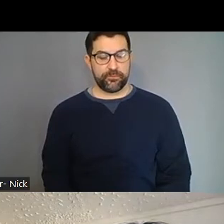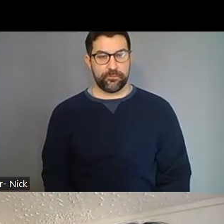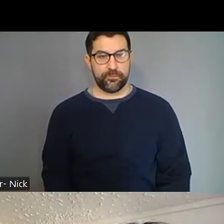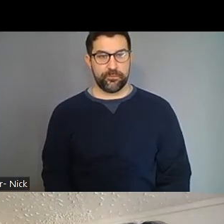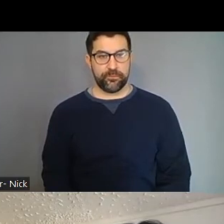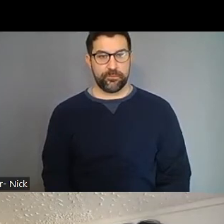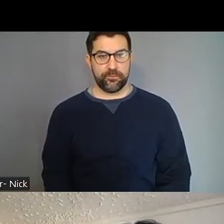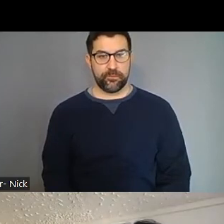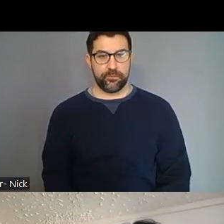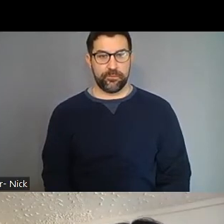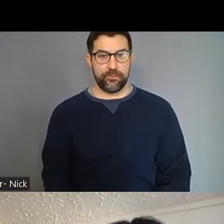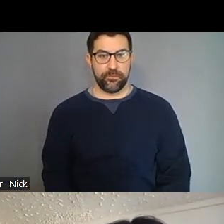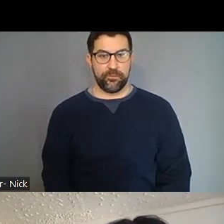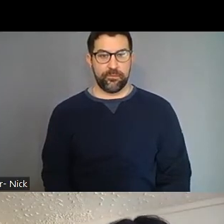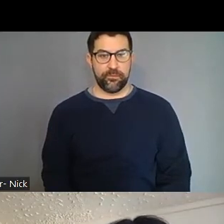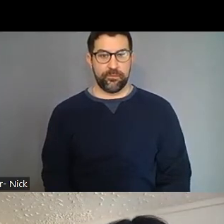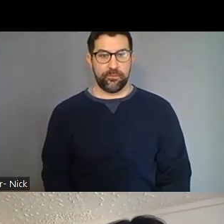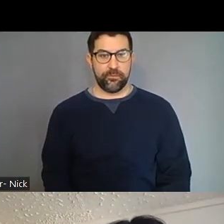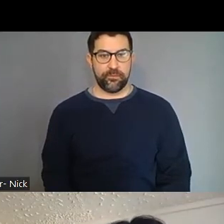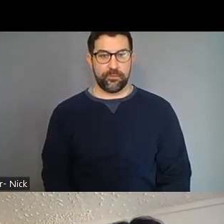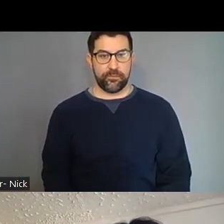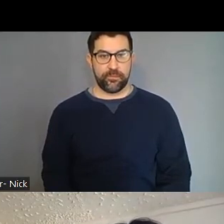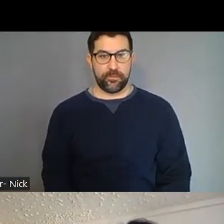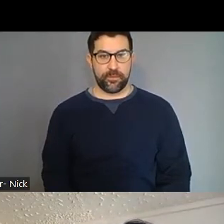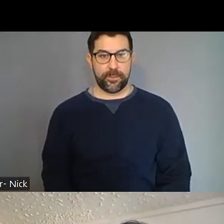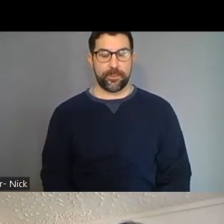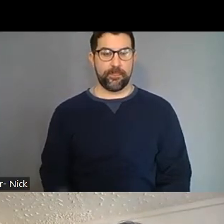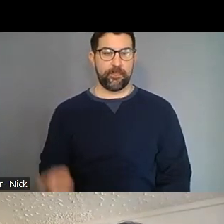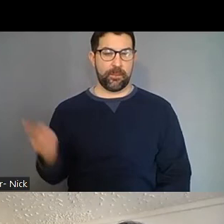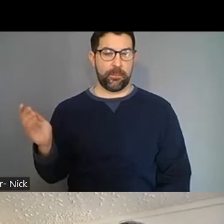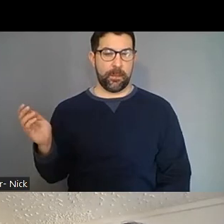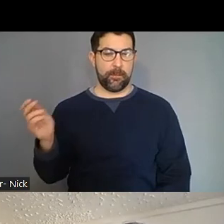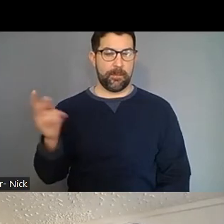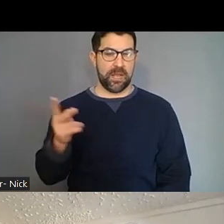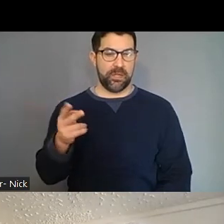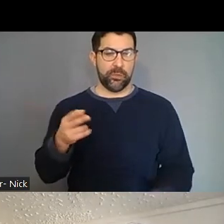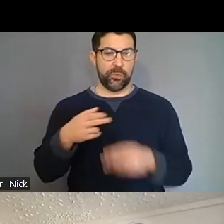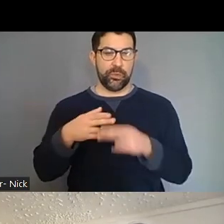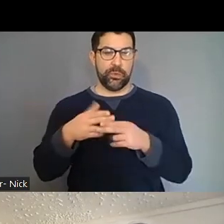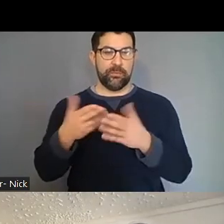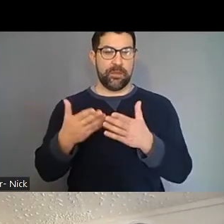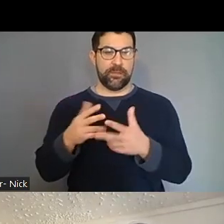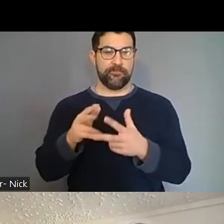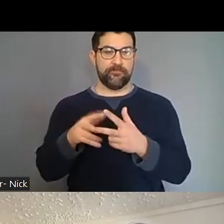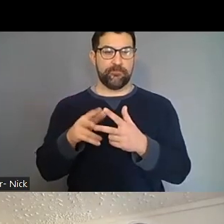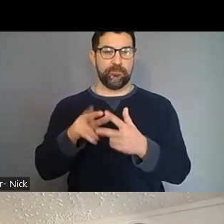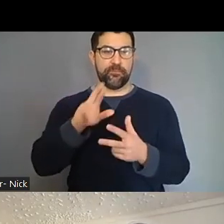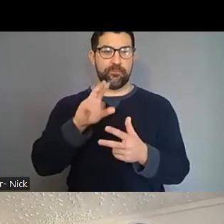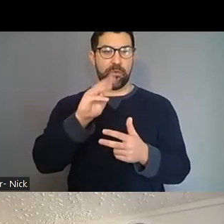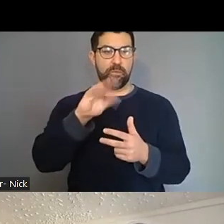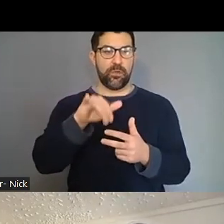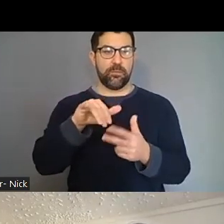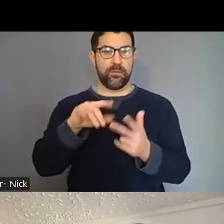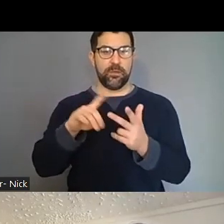Okay, well, Caitlin might be back with us. Shortly. We might just move to Rommy and Dora,